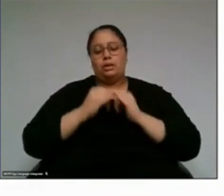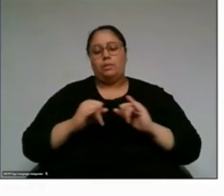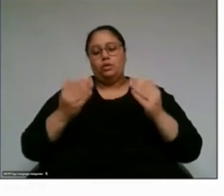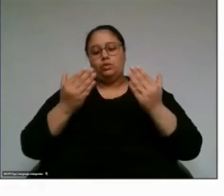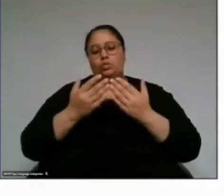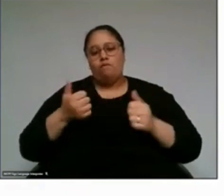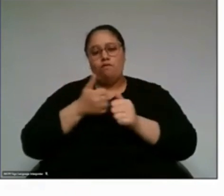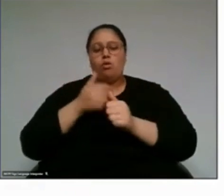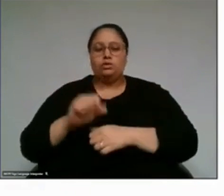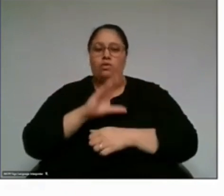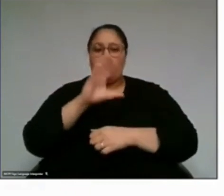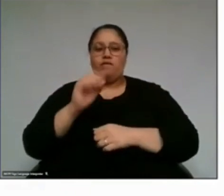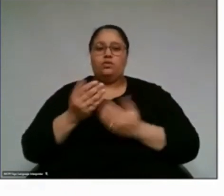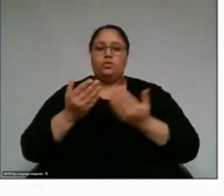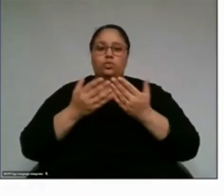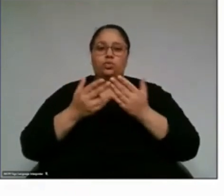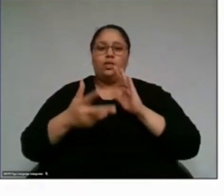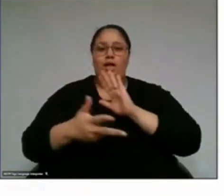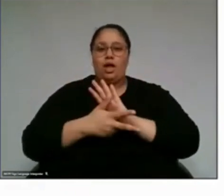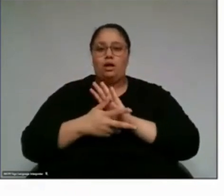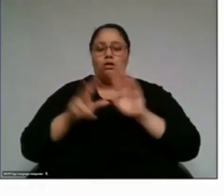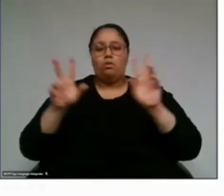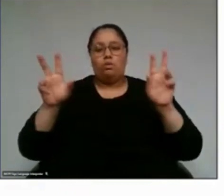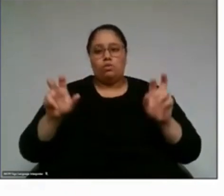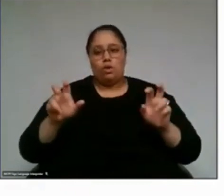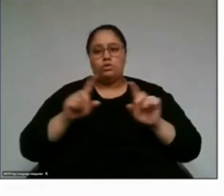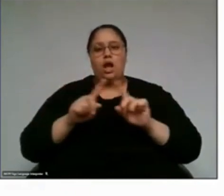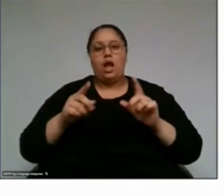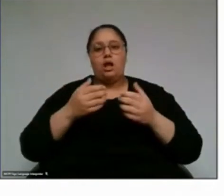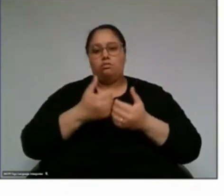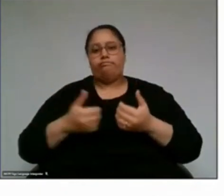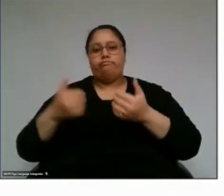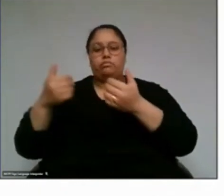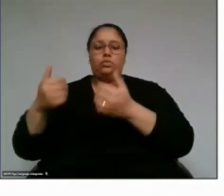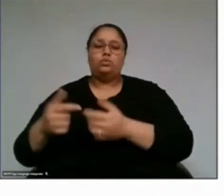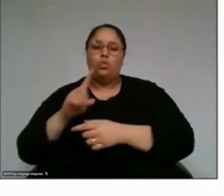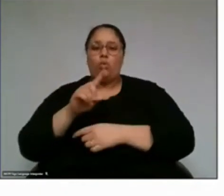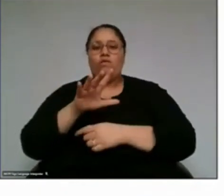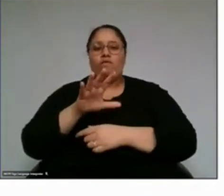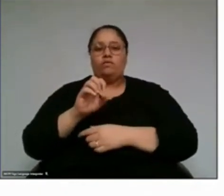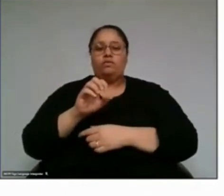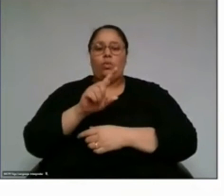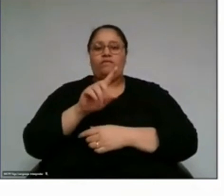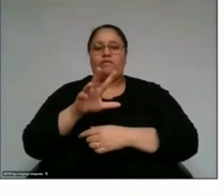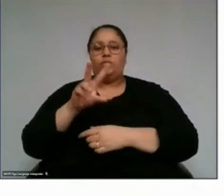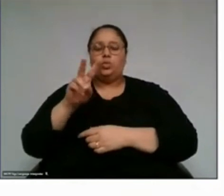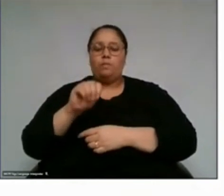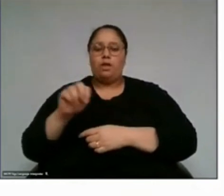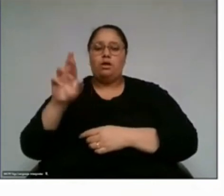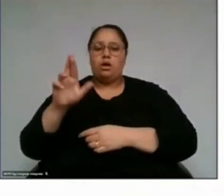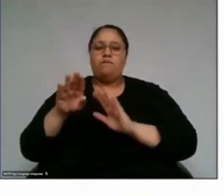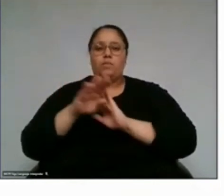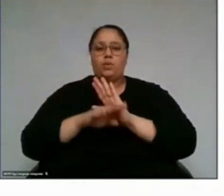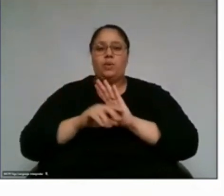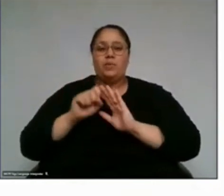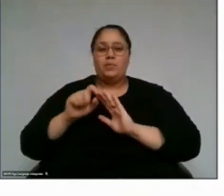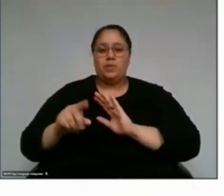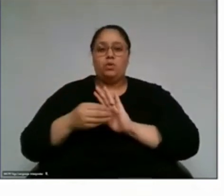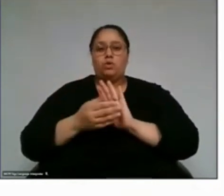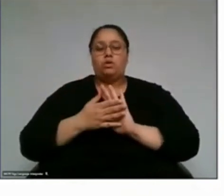South Africa Schools Act, quote, close, and sets aside 152 million rand for the program. To note, that is